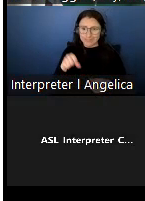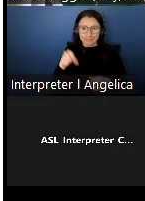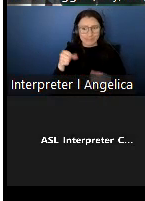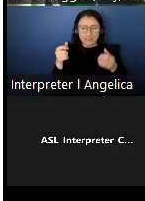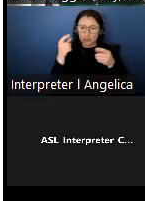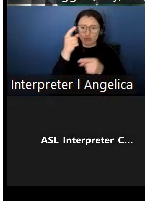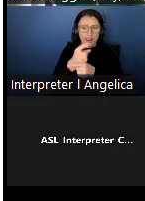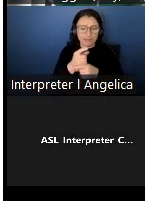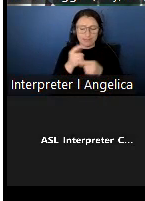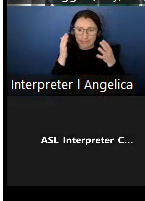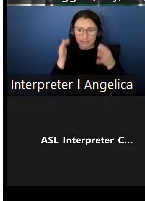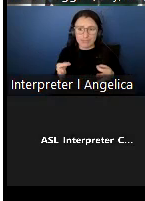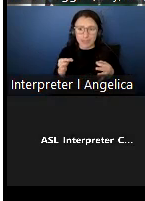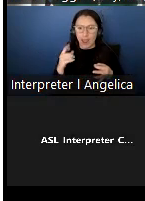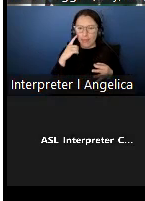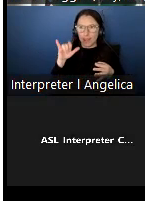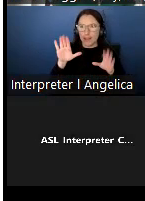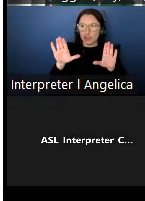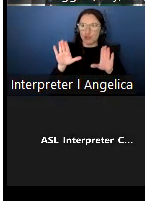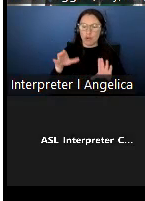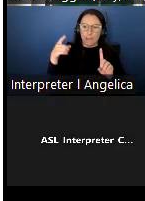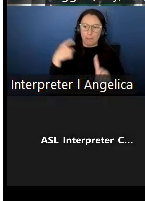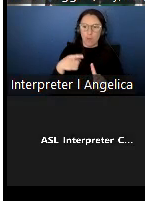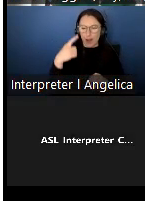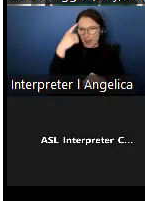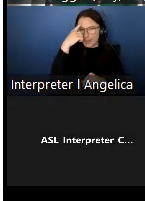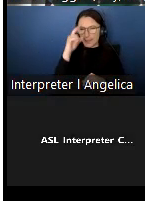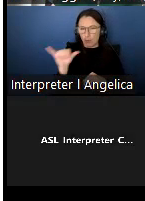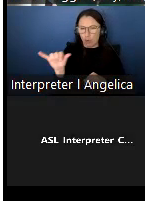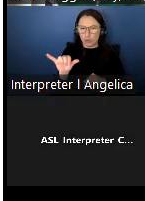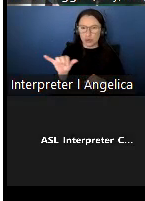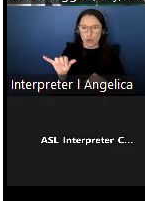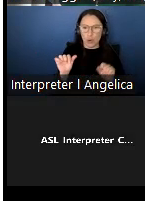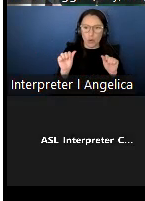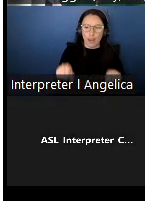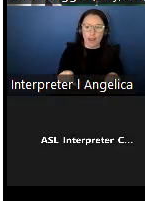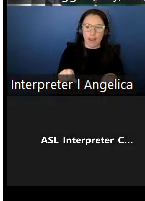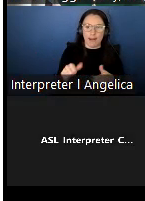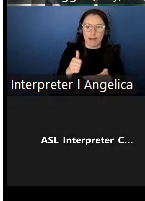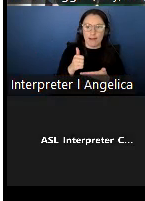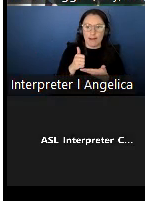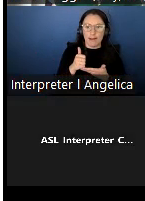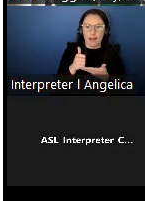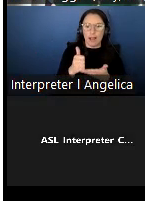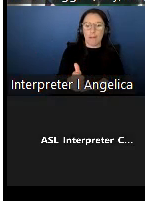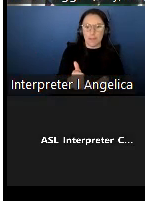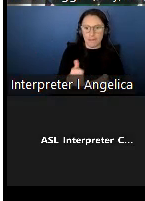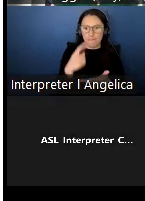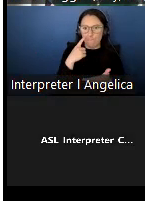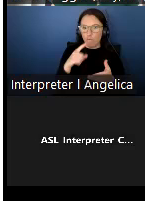I think that's a great point. I think also it can help it with the openness of